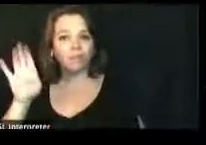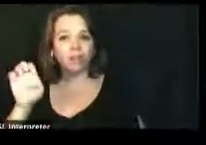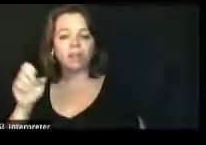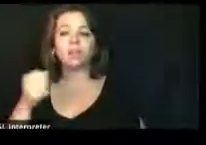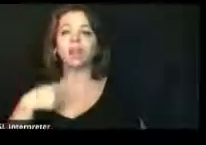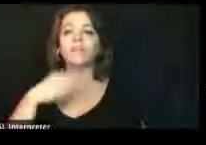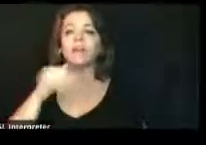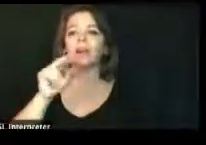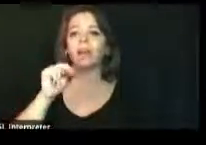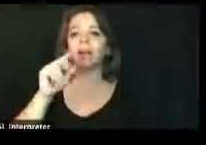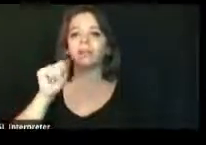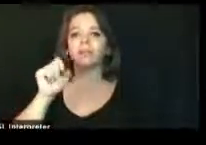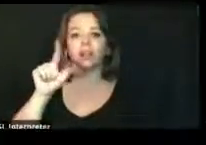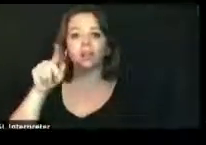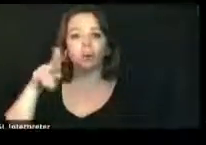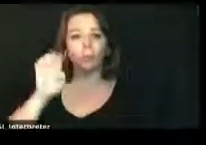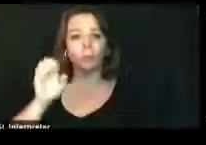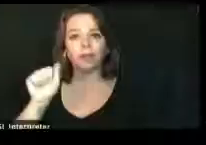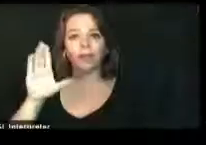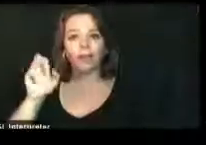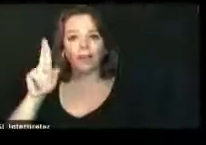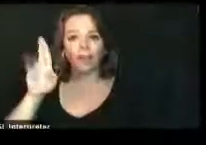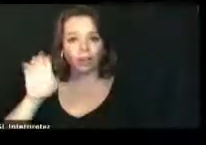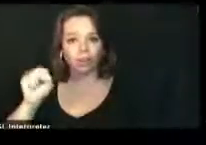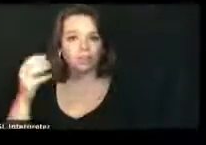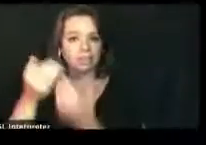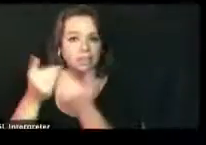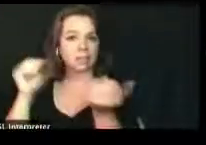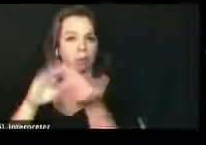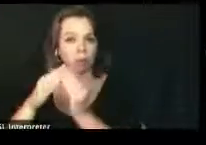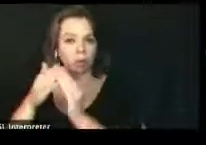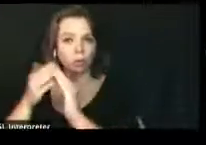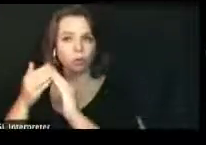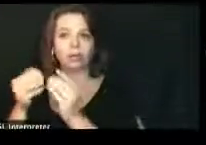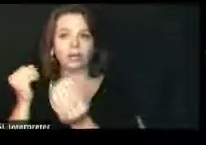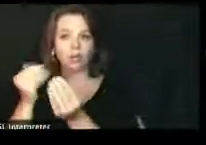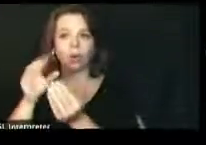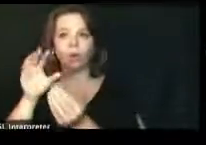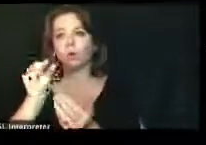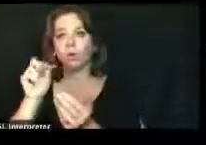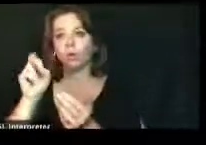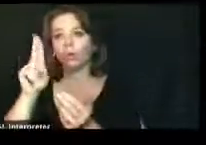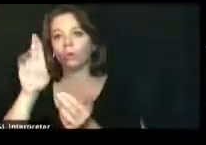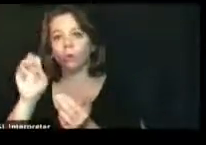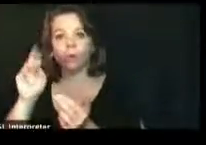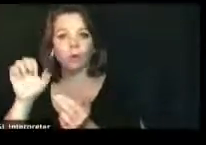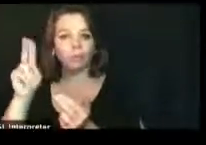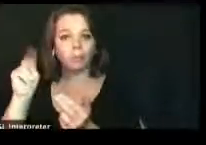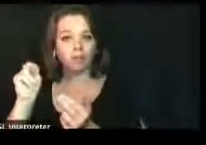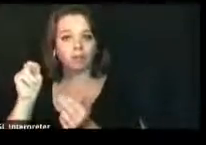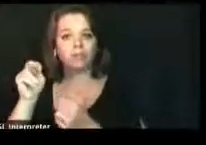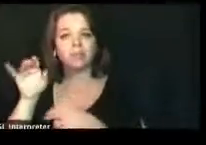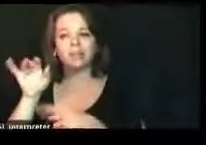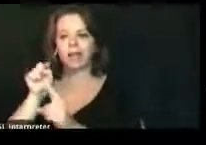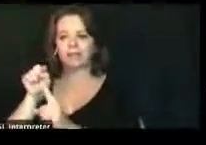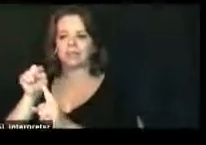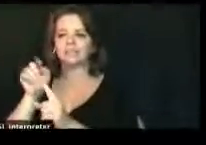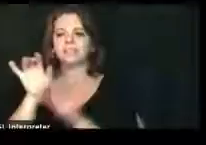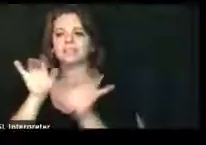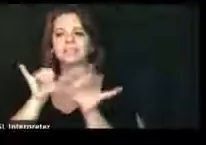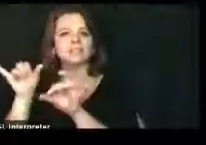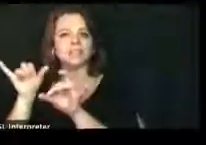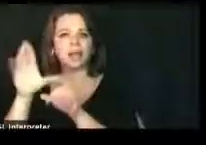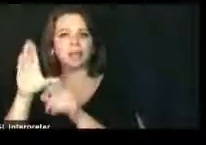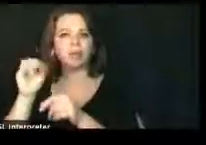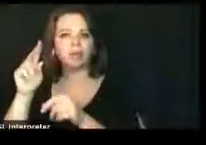which is a separate community. You have Nenach on the way to Gorman. You have Gorman, which is a part of this same complex